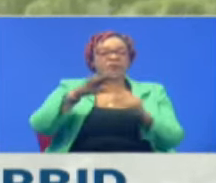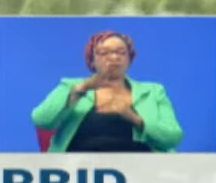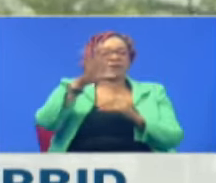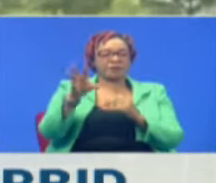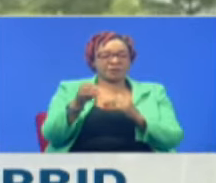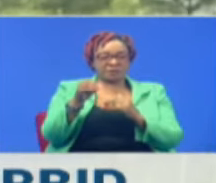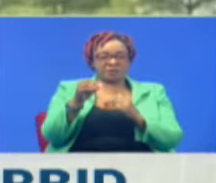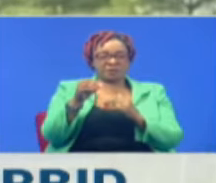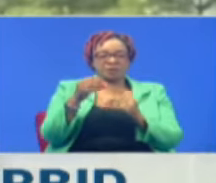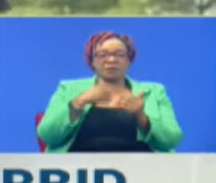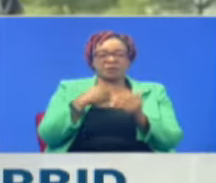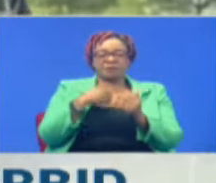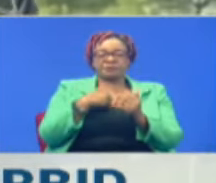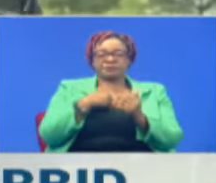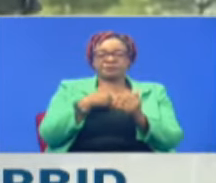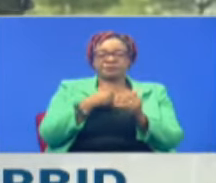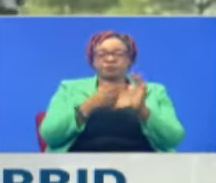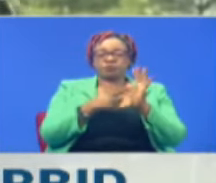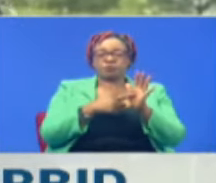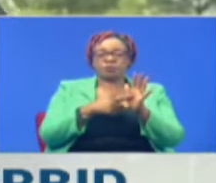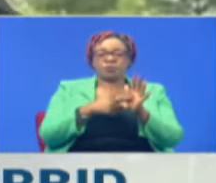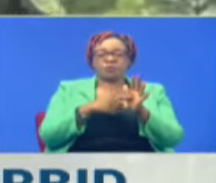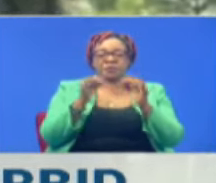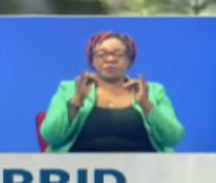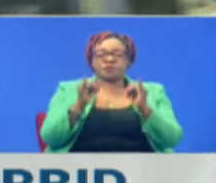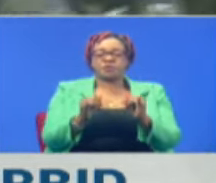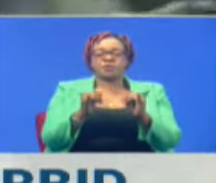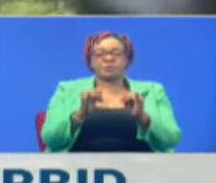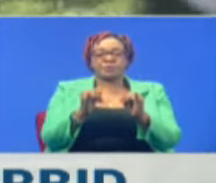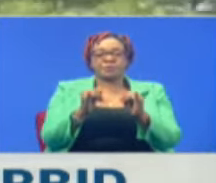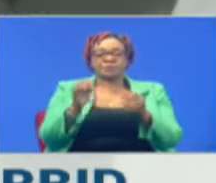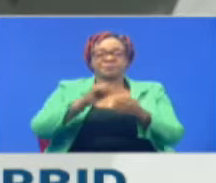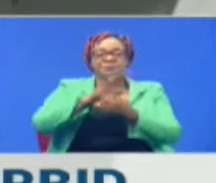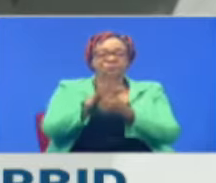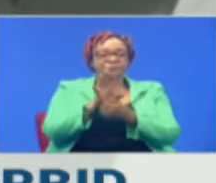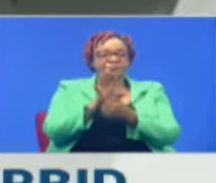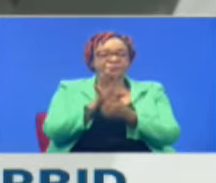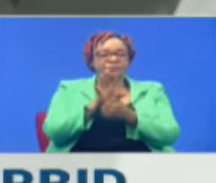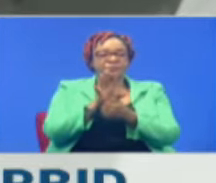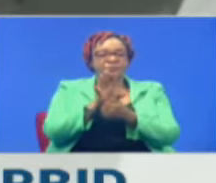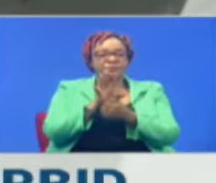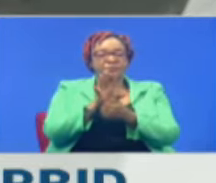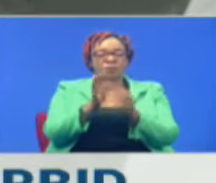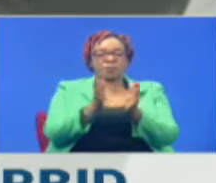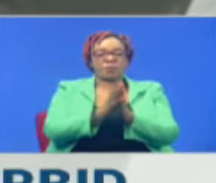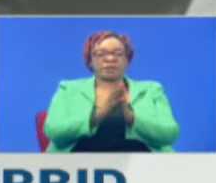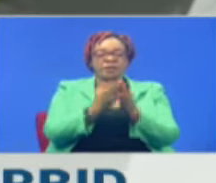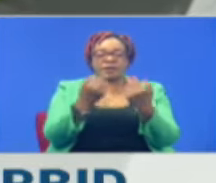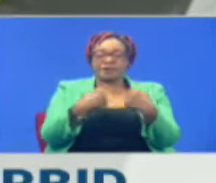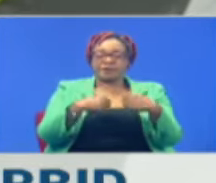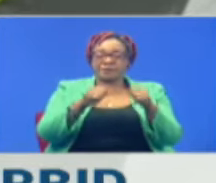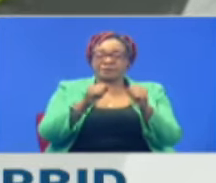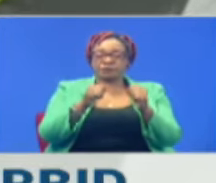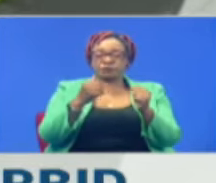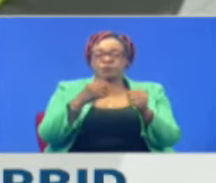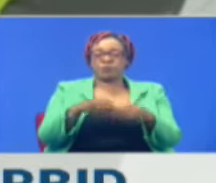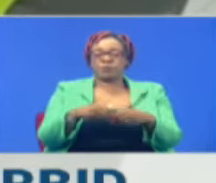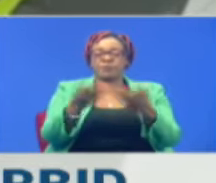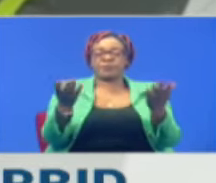comes as the continent has begun recording new strains of COVID-19 alongside the efforts to roll out